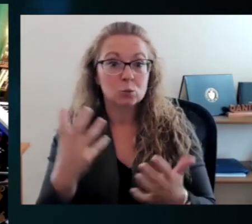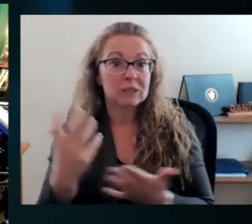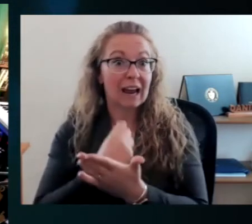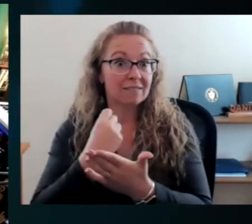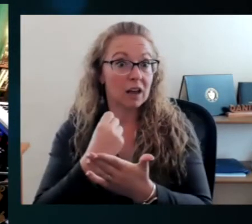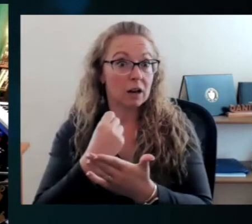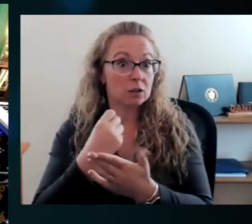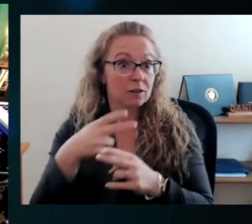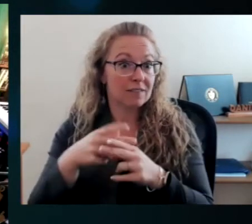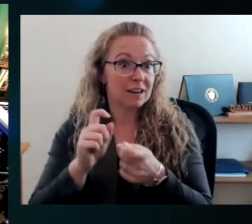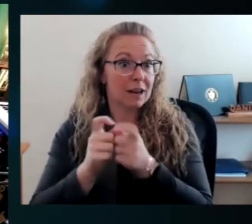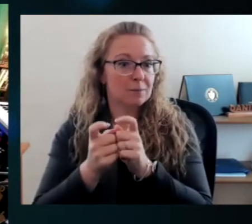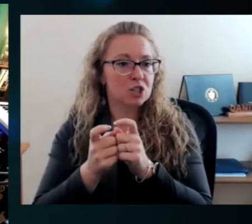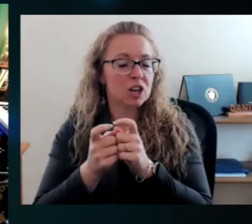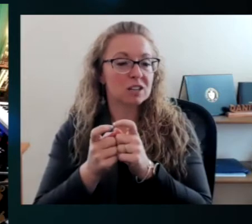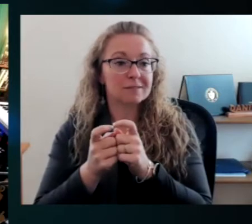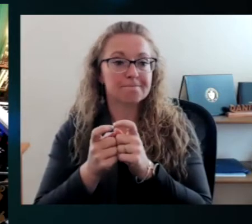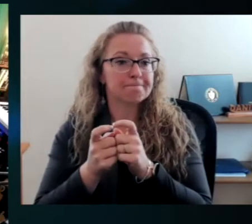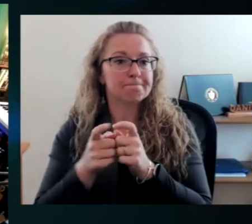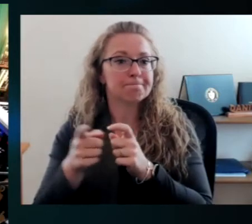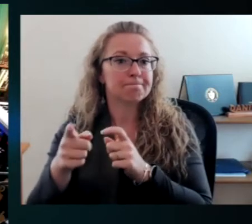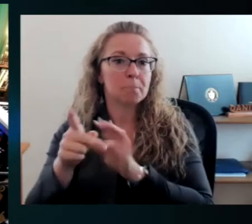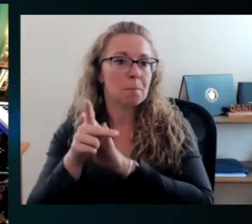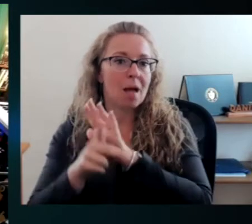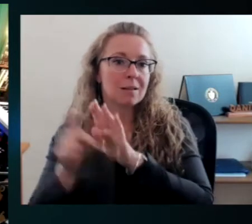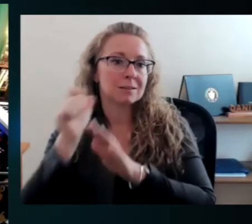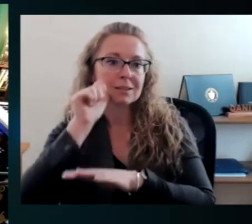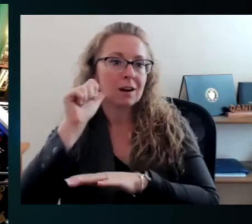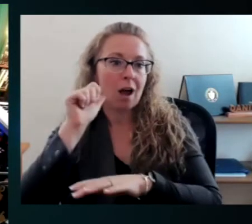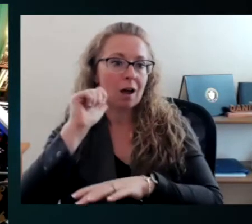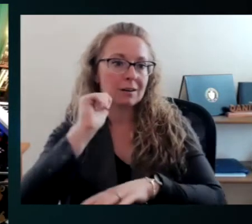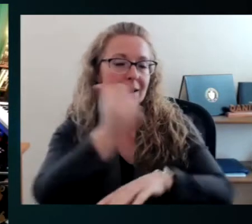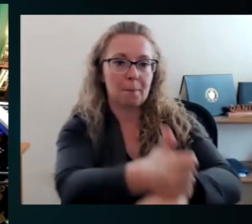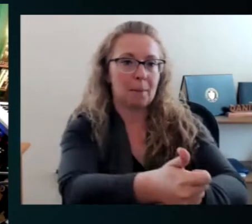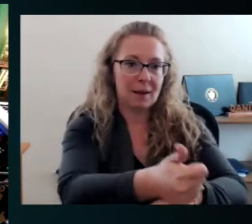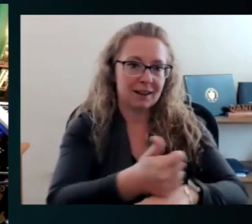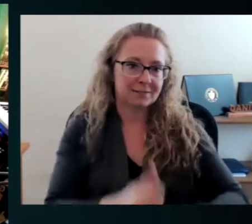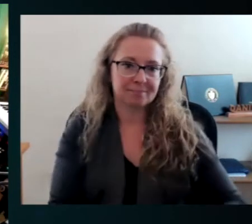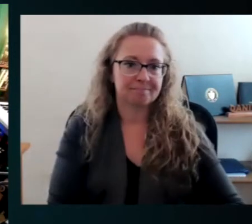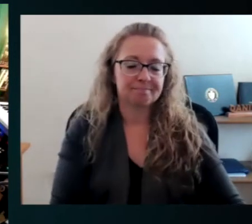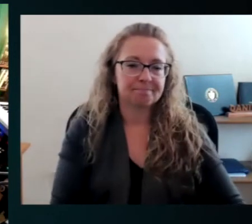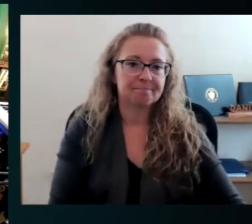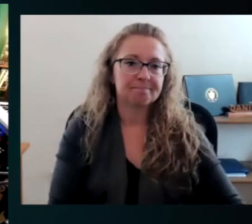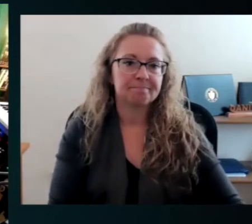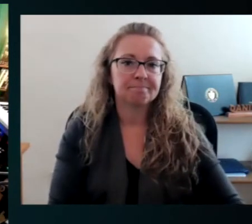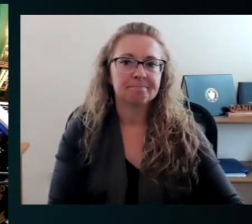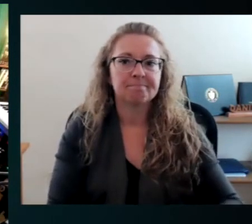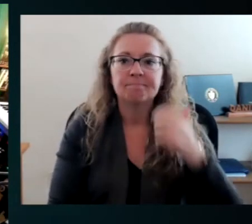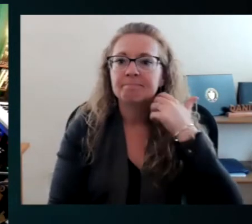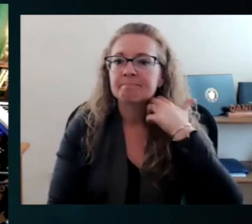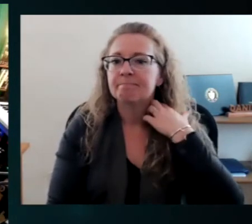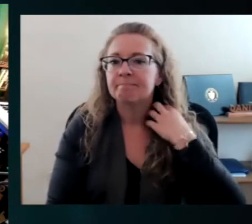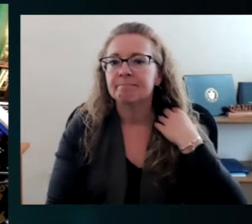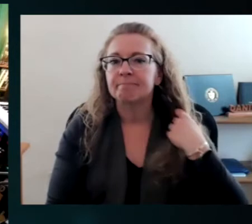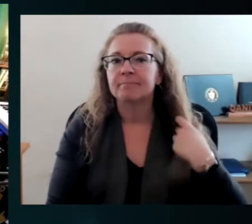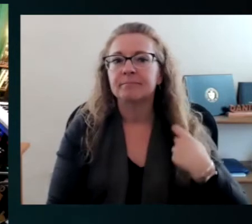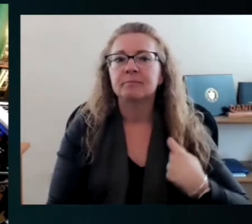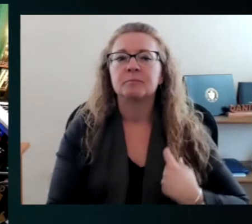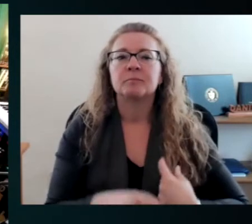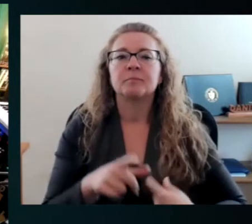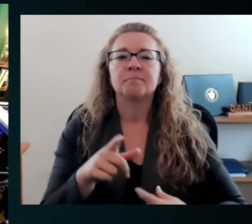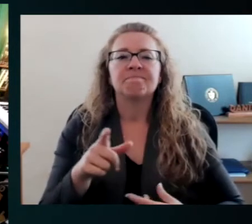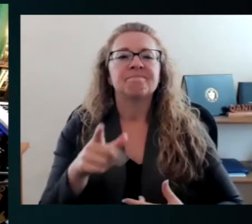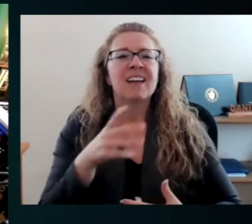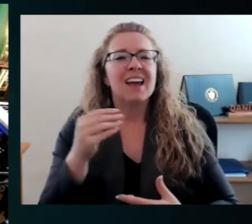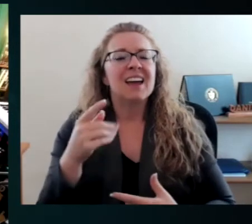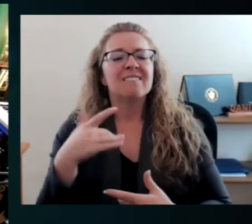has not been implemented in ways that are either ideal or especially humane.